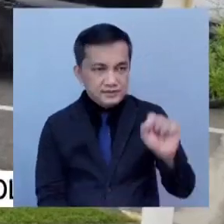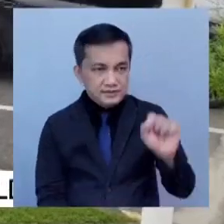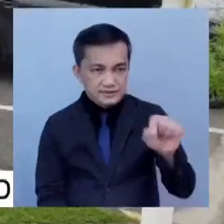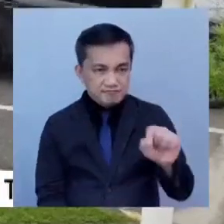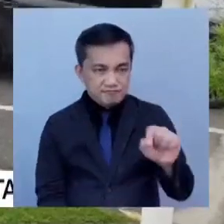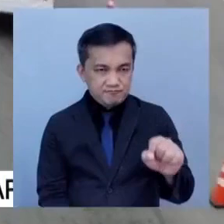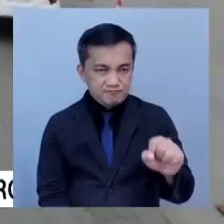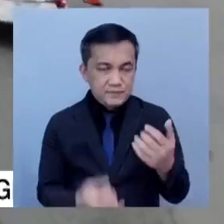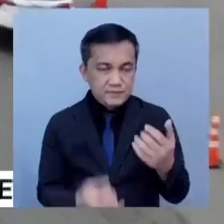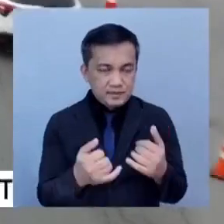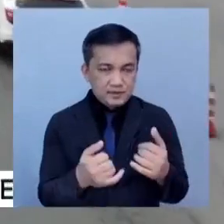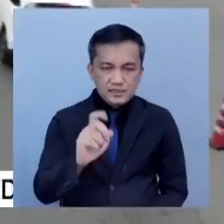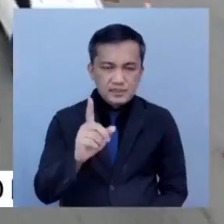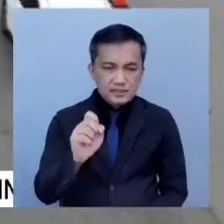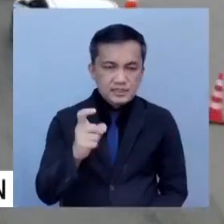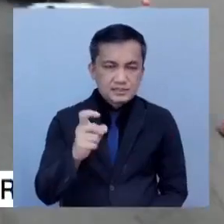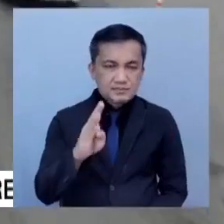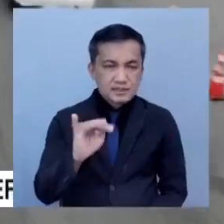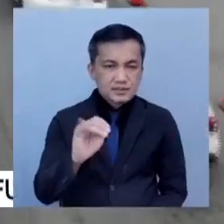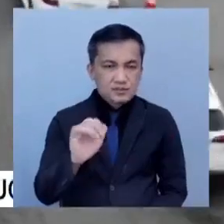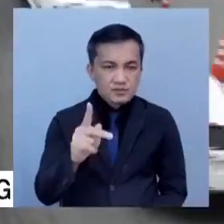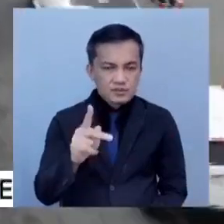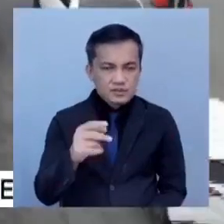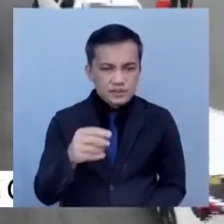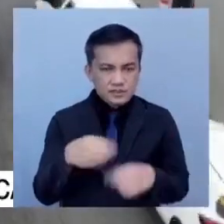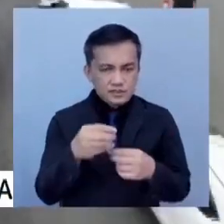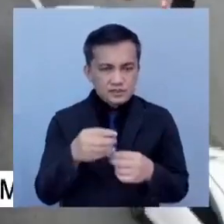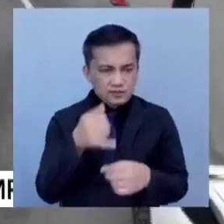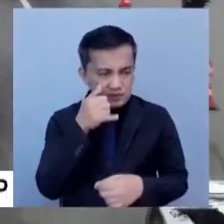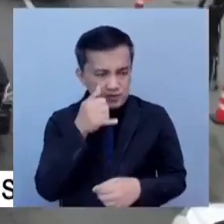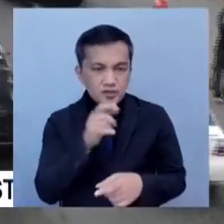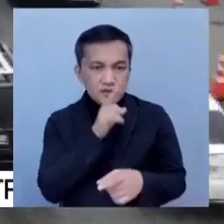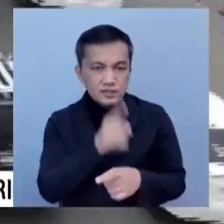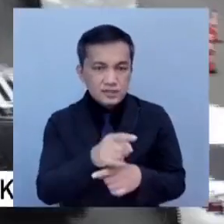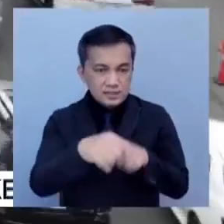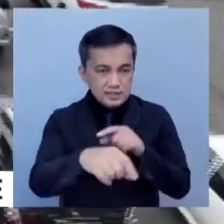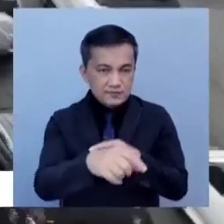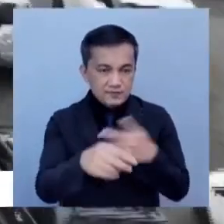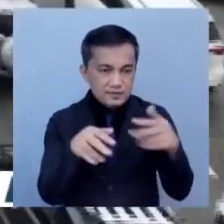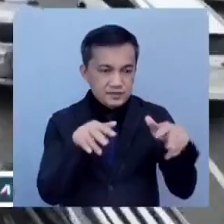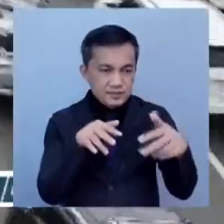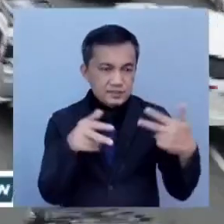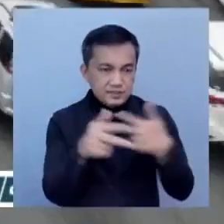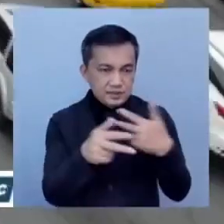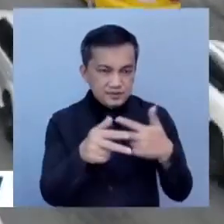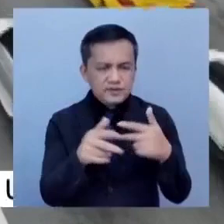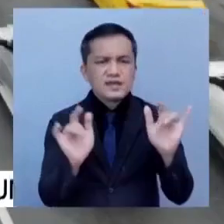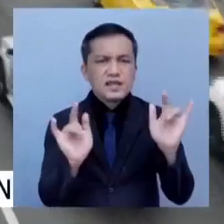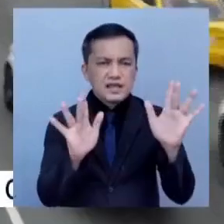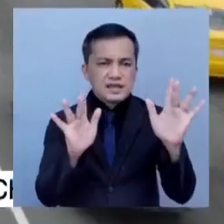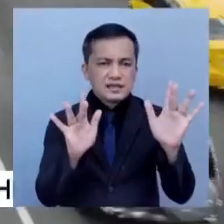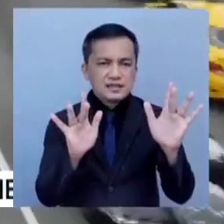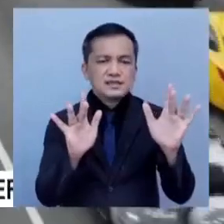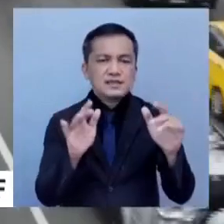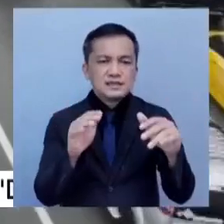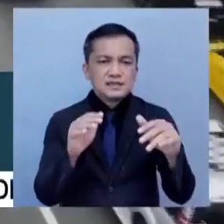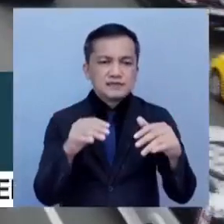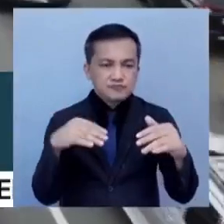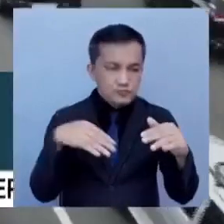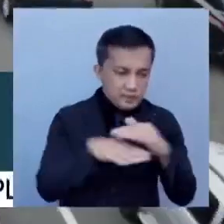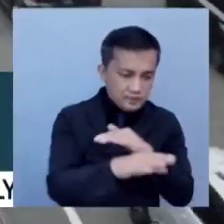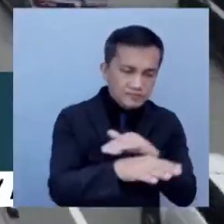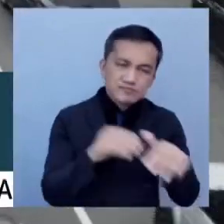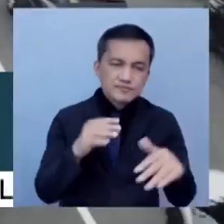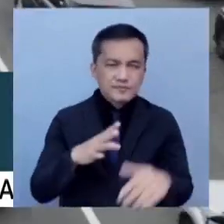NLEX Balintawak Toll Plaza to provide real-time traffic updates. As of now, traffic is light in RFID lanes, but there are